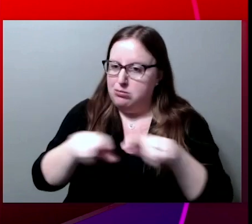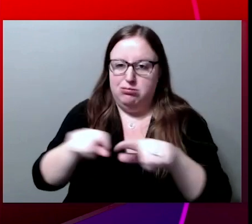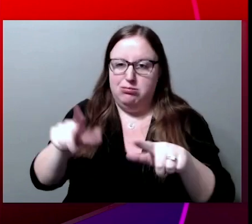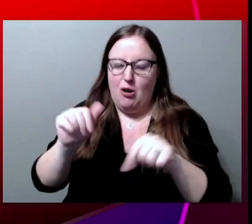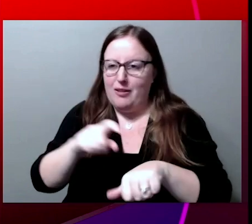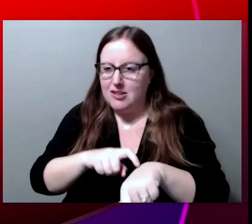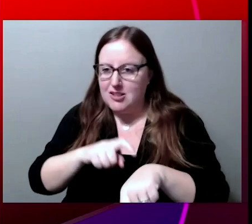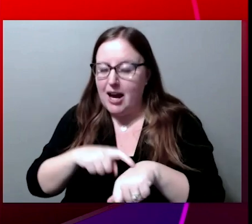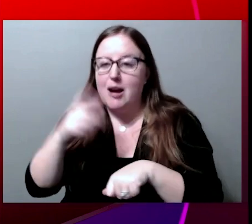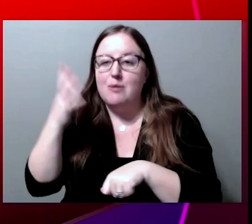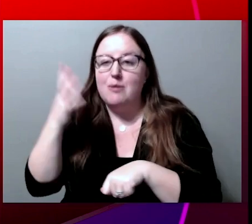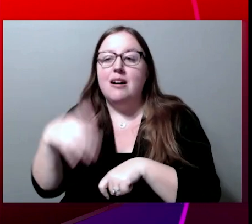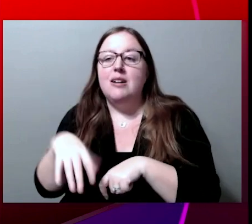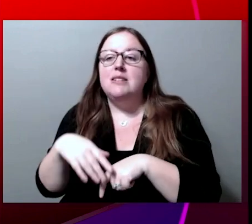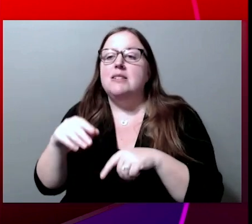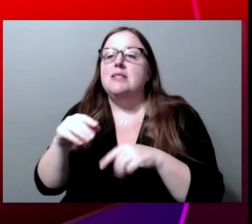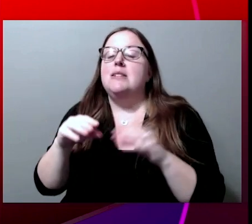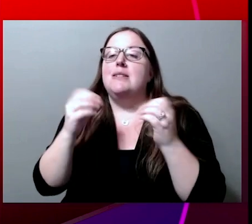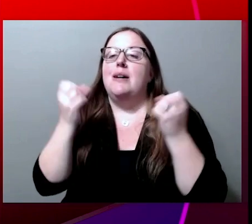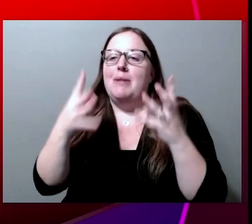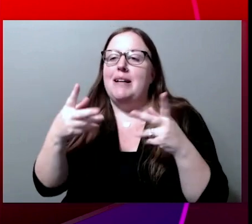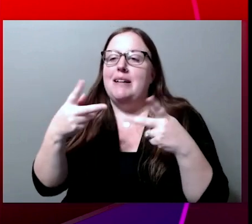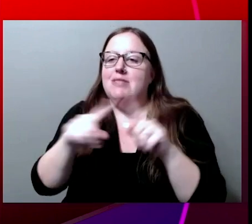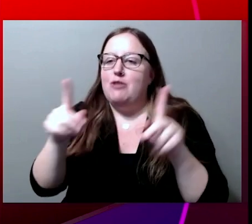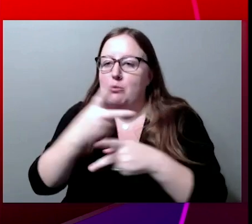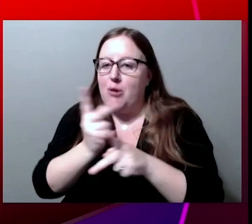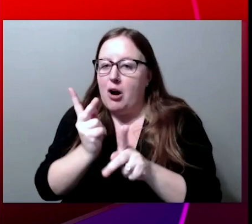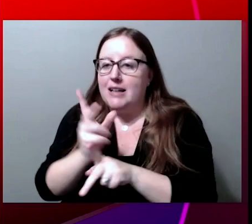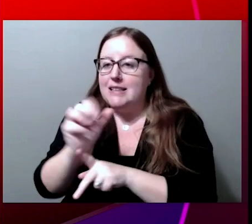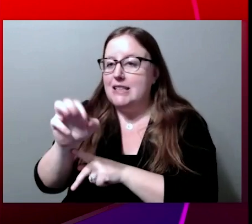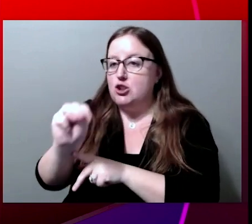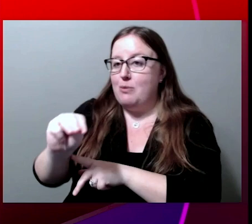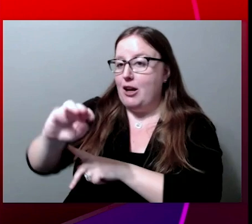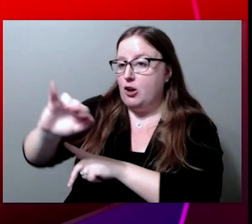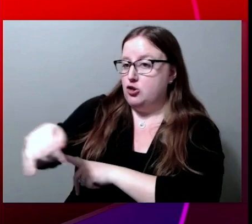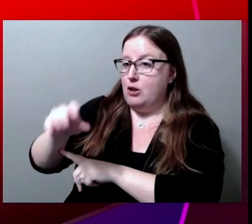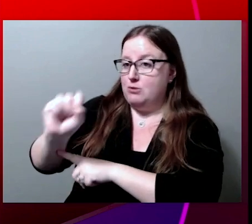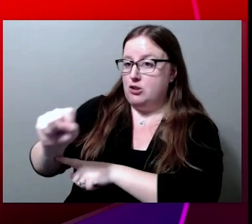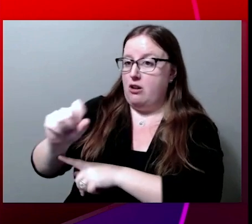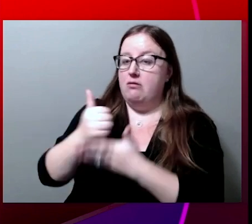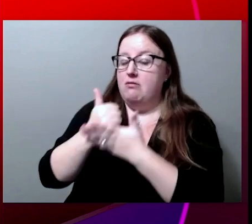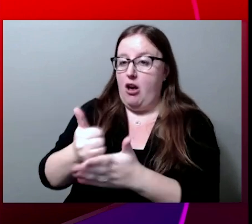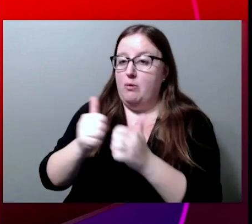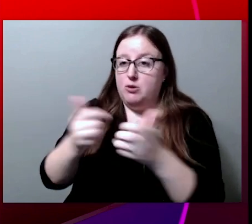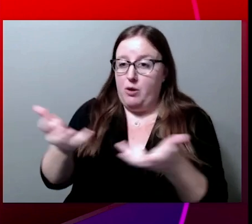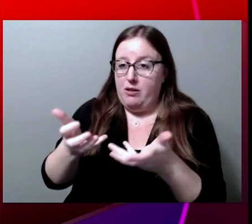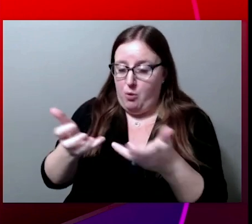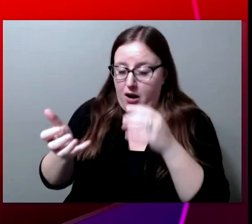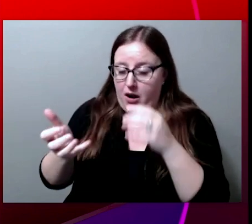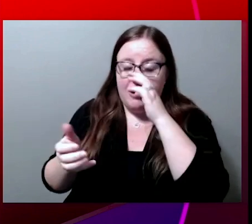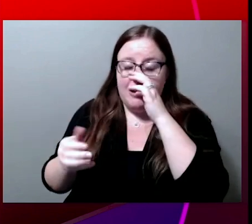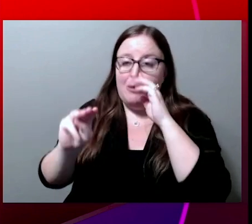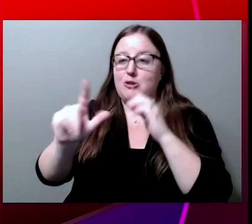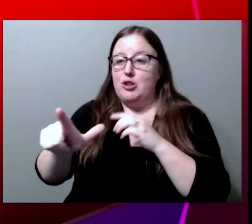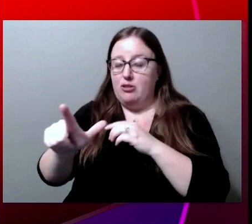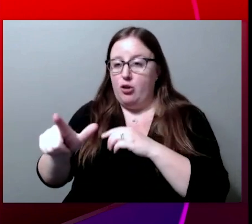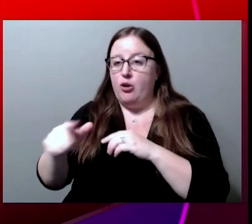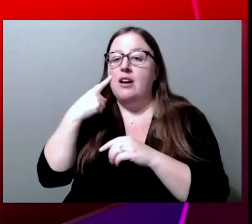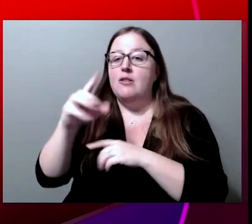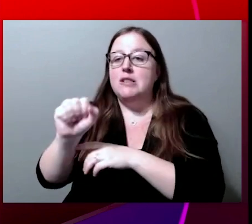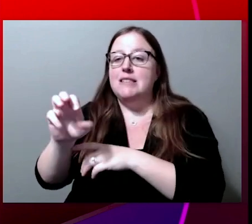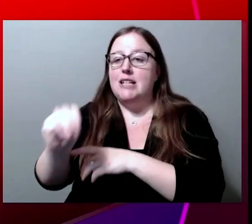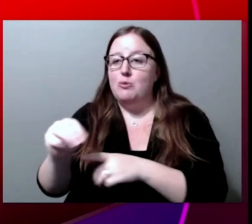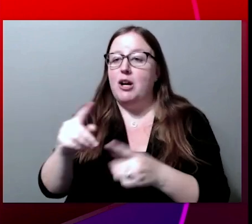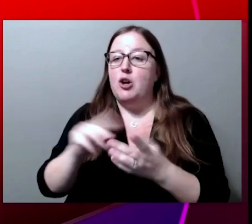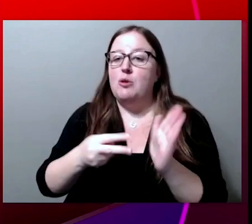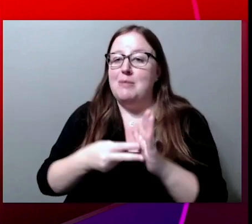there are just so many contents that are out there, what SageMaker JumpStart helps is it's basically a machine learning hub for SageMaker that allows customers